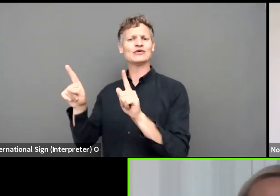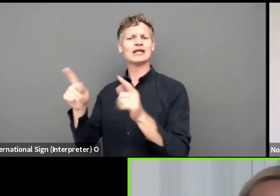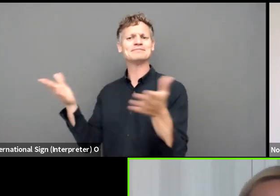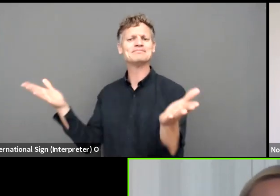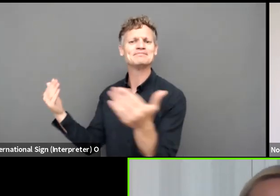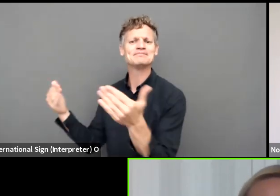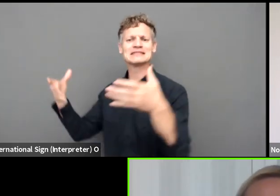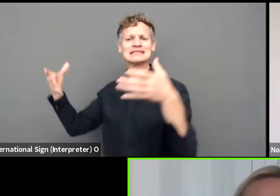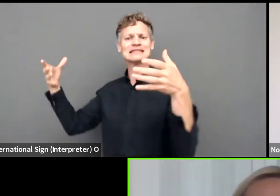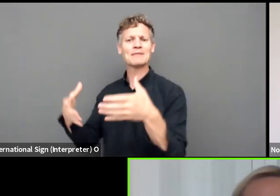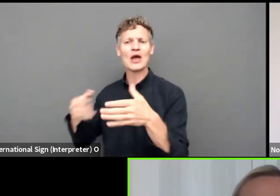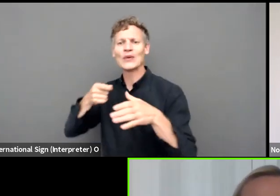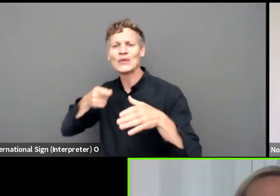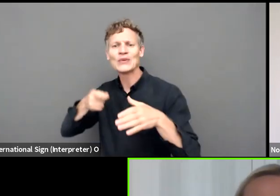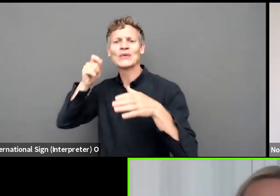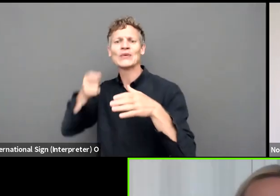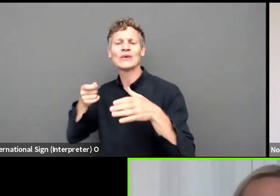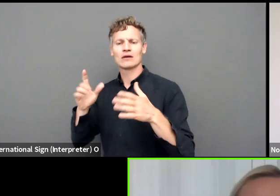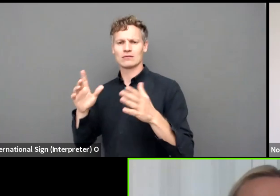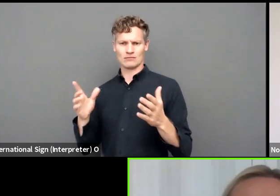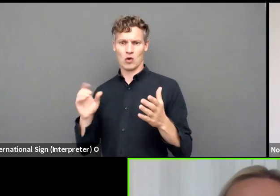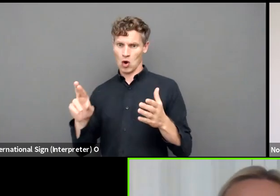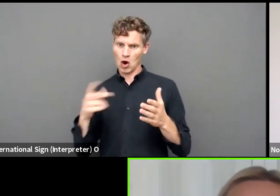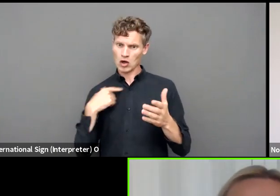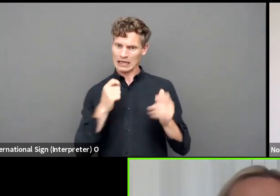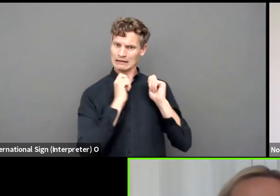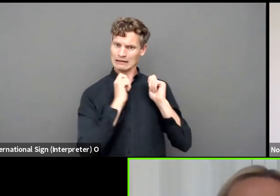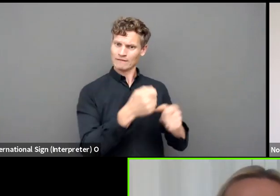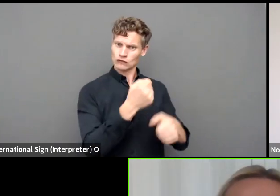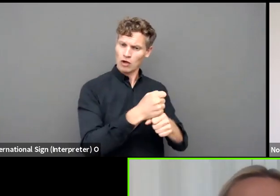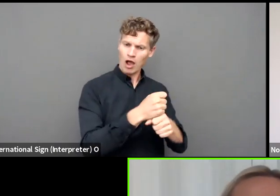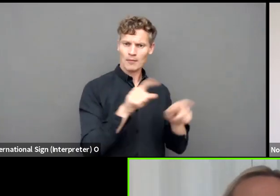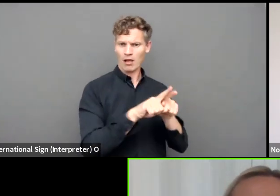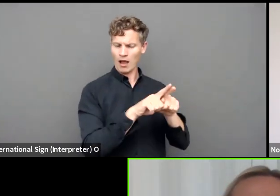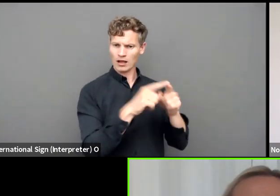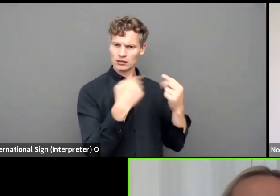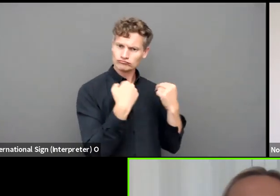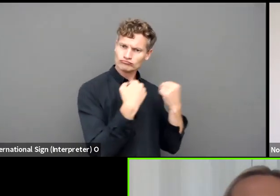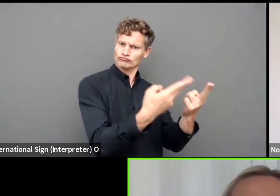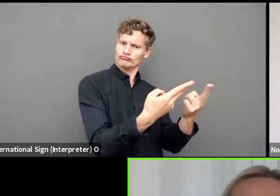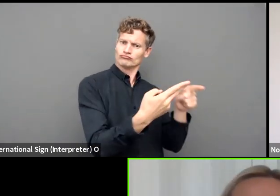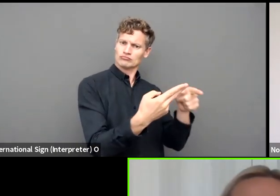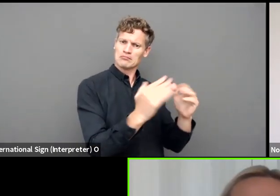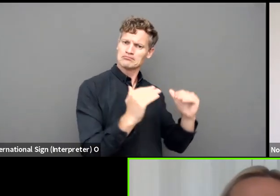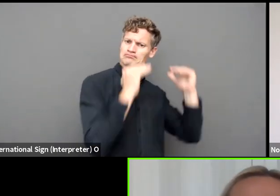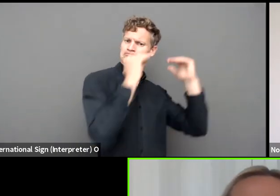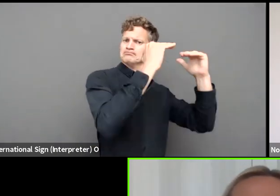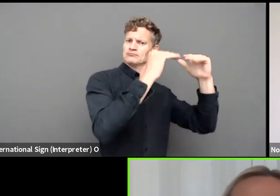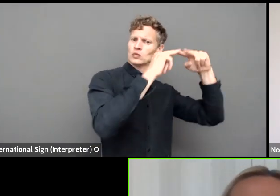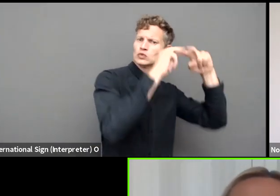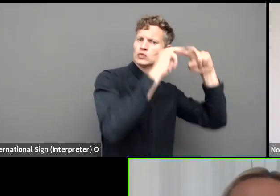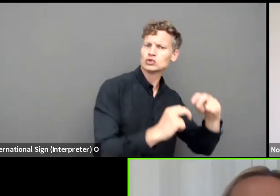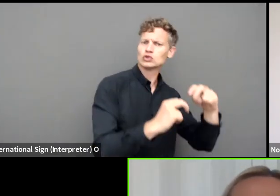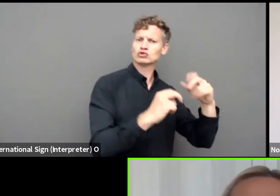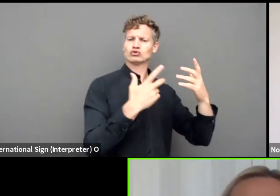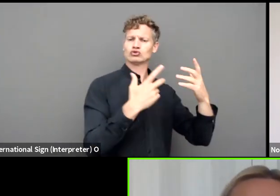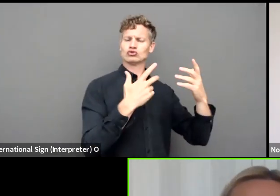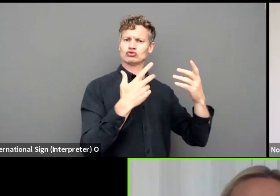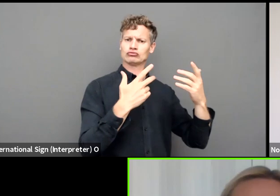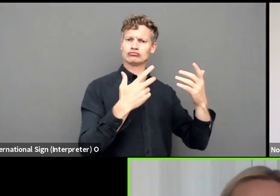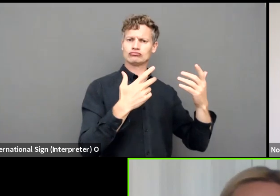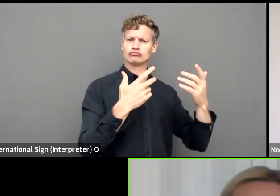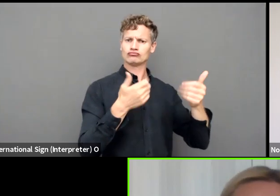relevant, such as research? You have to de-bias your performance appraisals, your promotion procedures, et cetera, et cetera. So